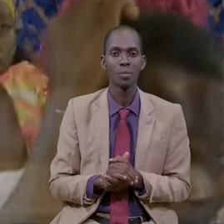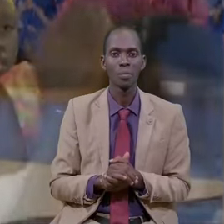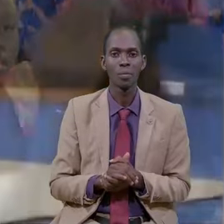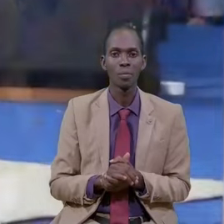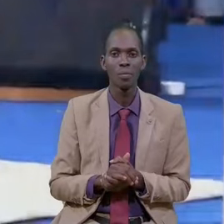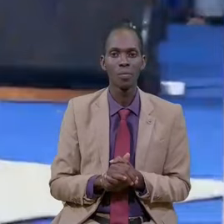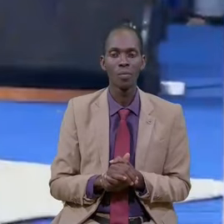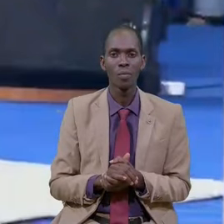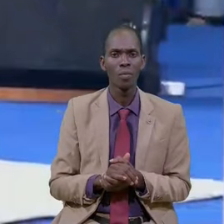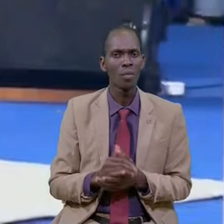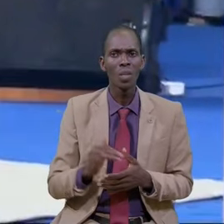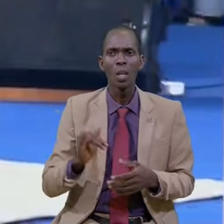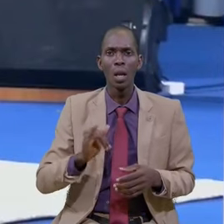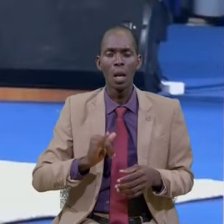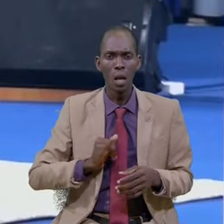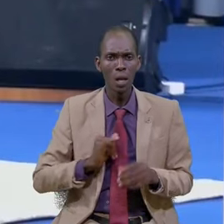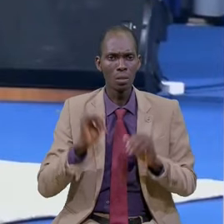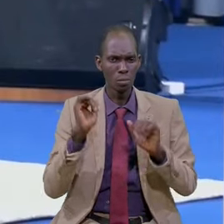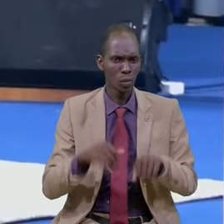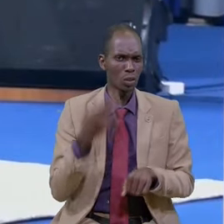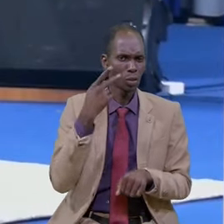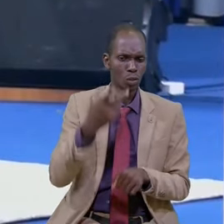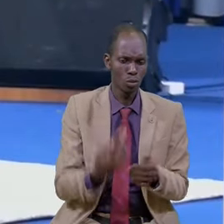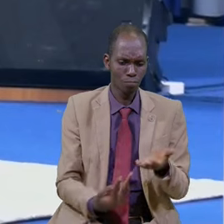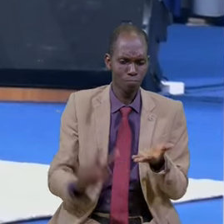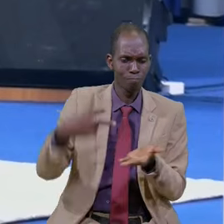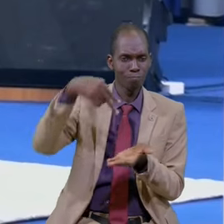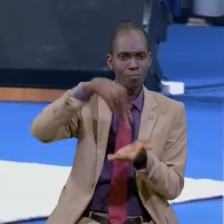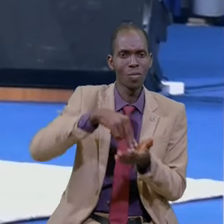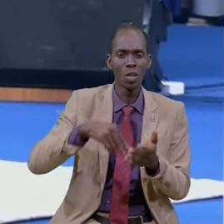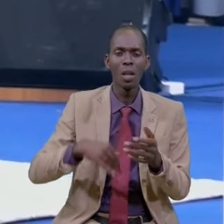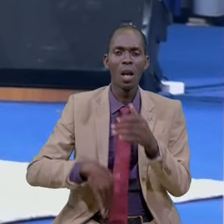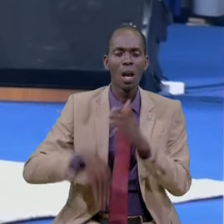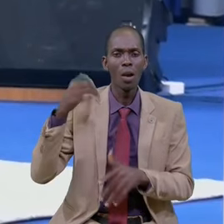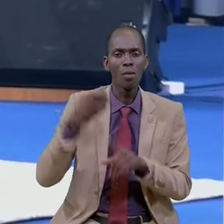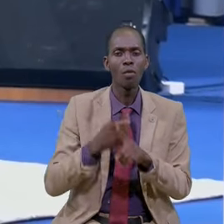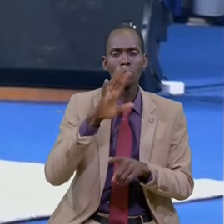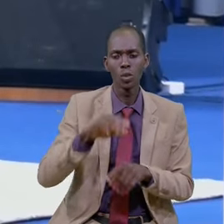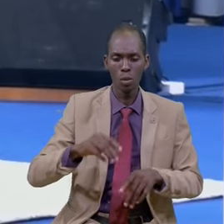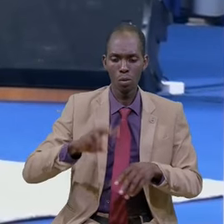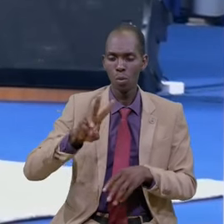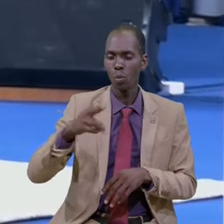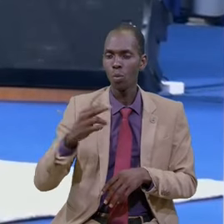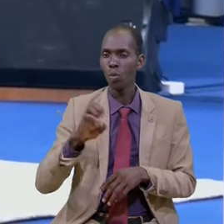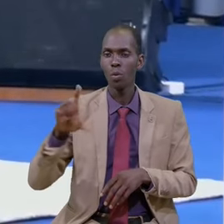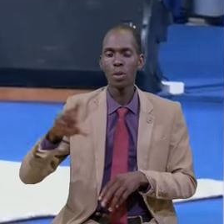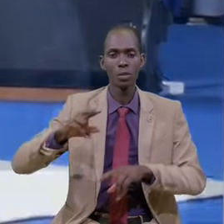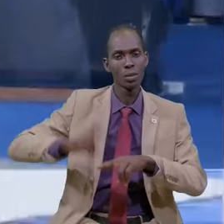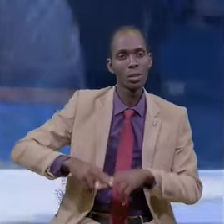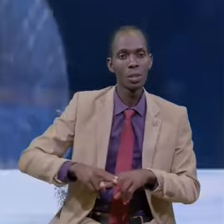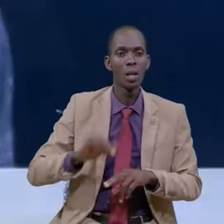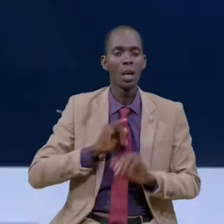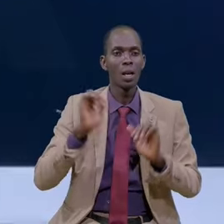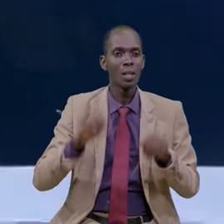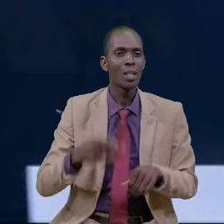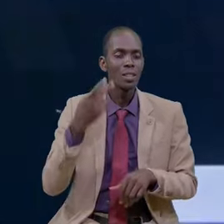tonight they rising up out of that world CH I can just see you rubbing your eyes and